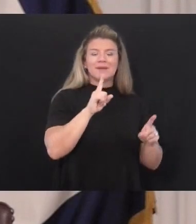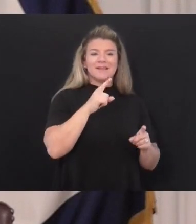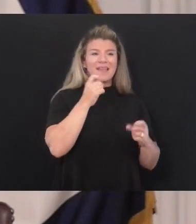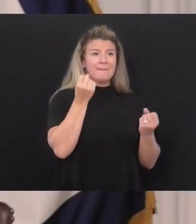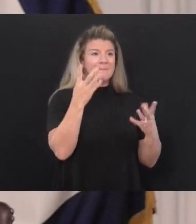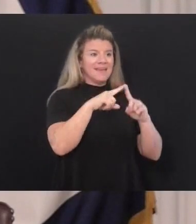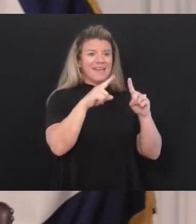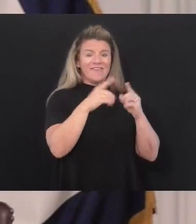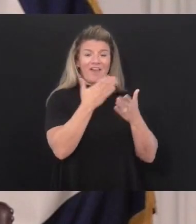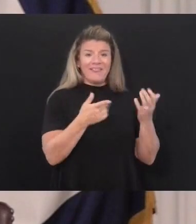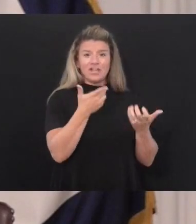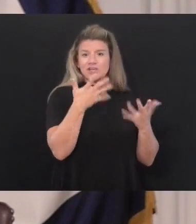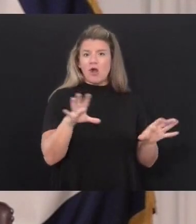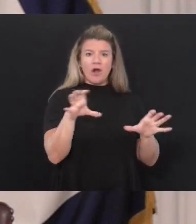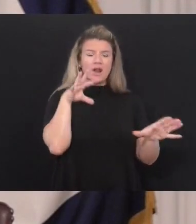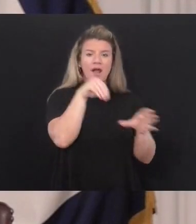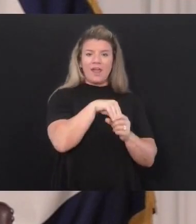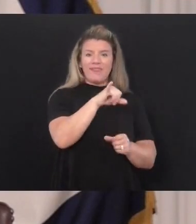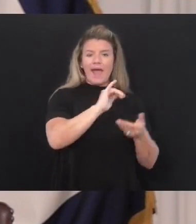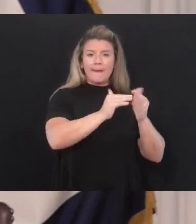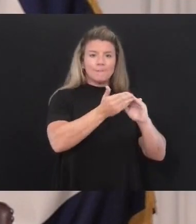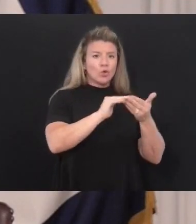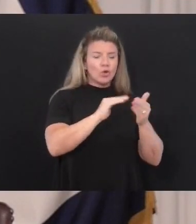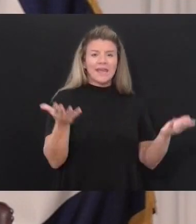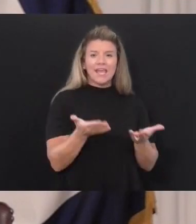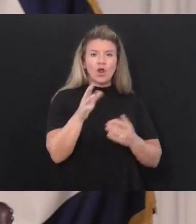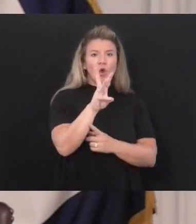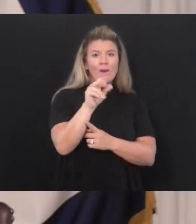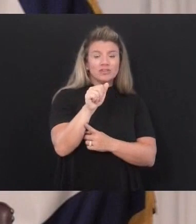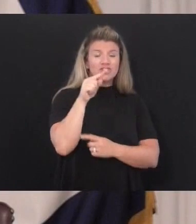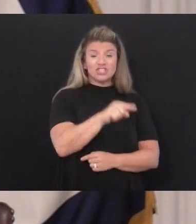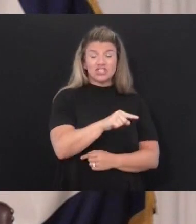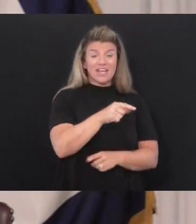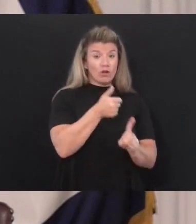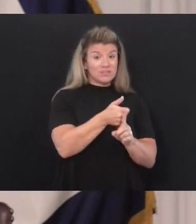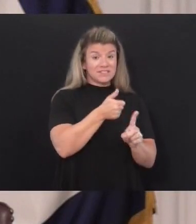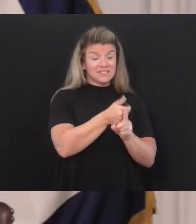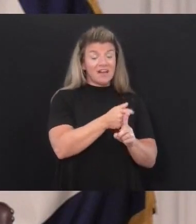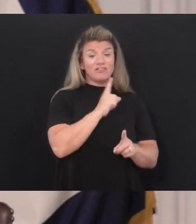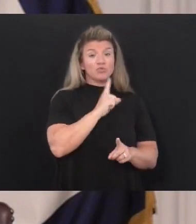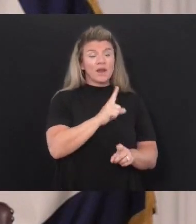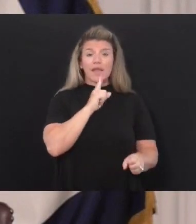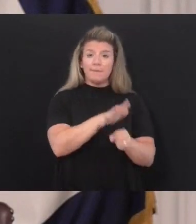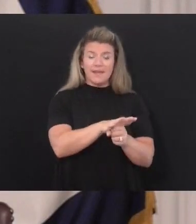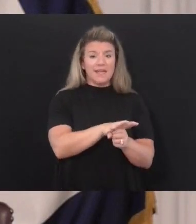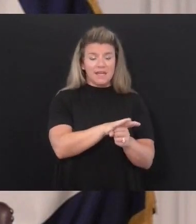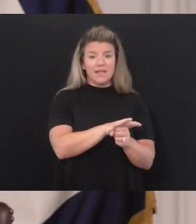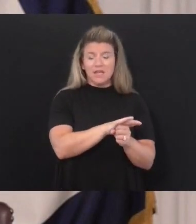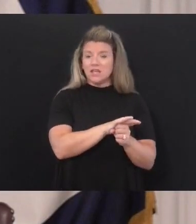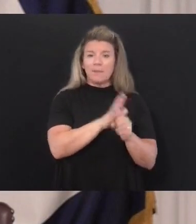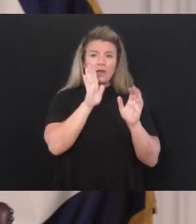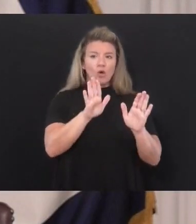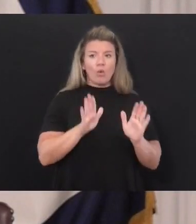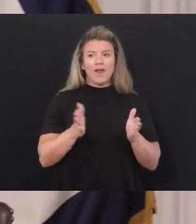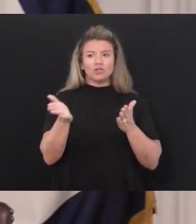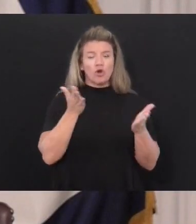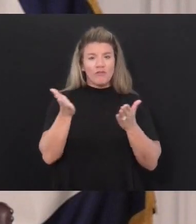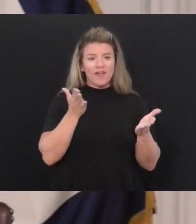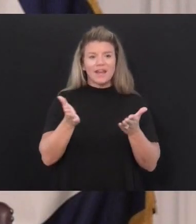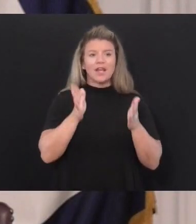we are right now at a very critical moment for the future of what we want to